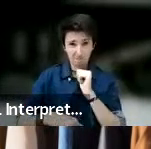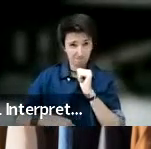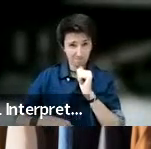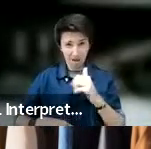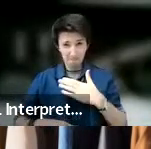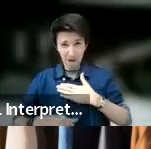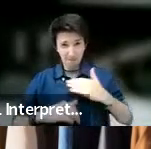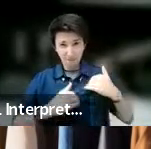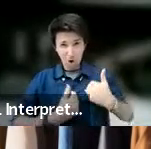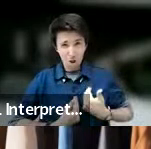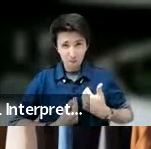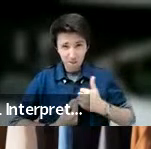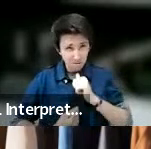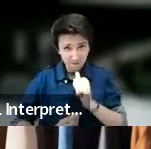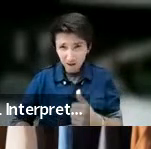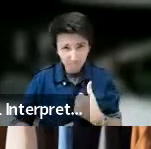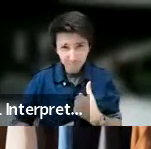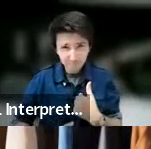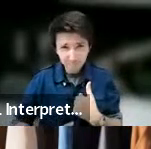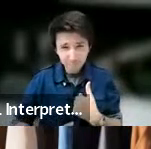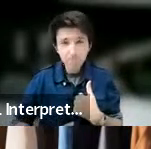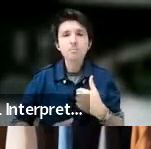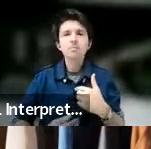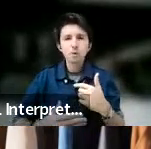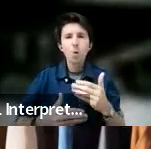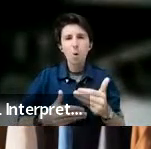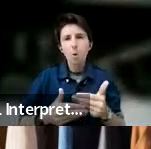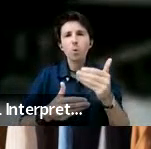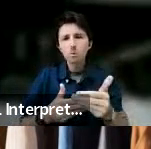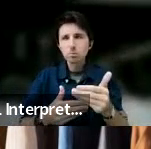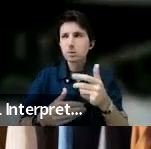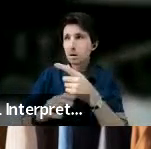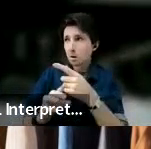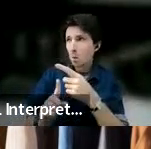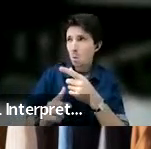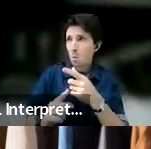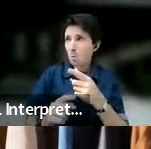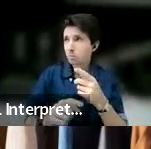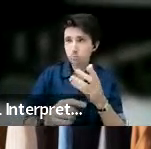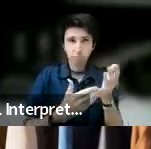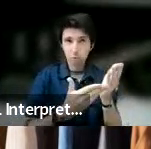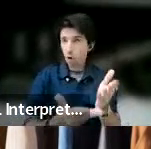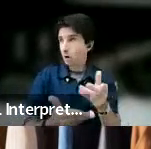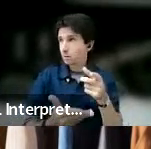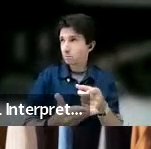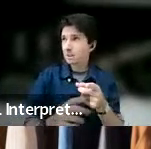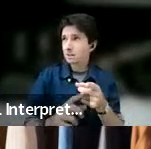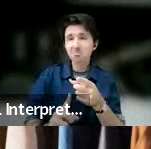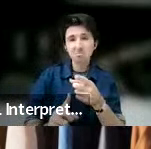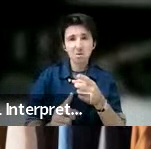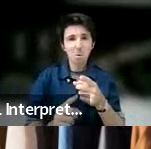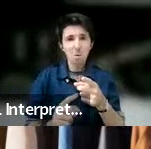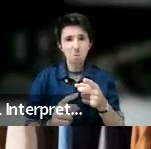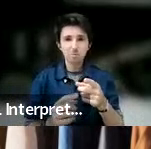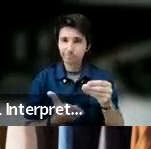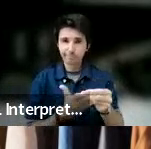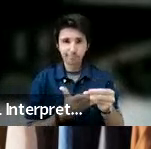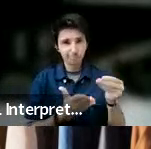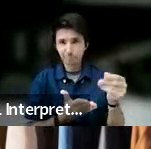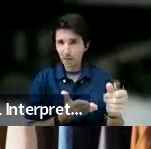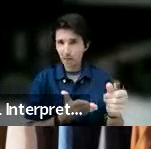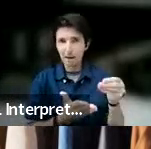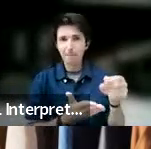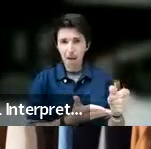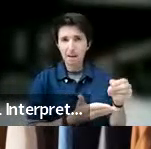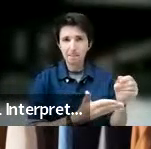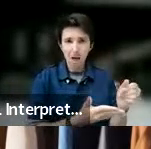or choices, that is a change. So if you're directed, whether it's by casting, a member of the